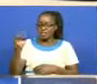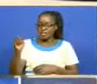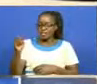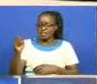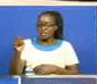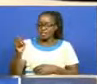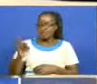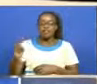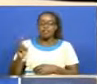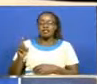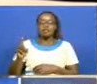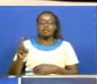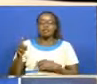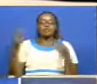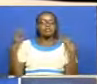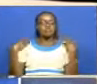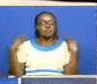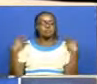Minister of Sports,